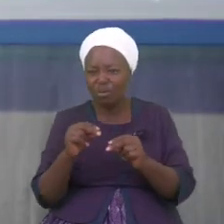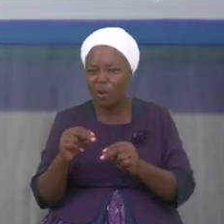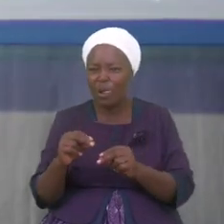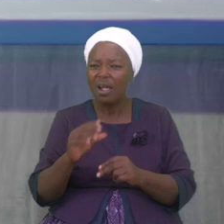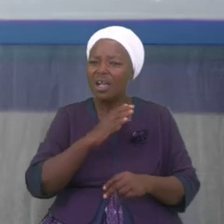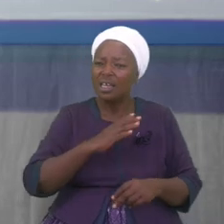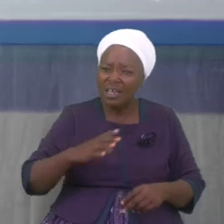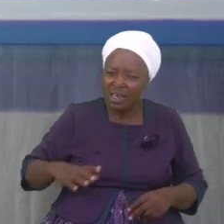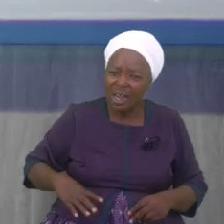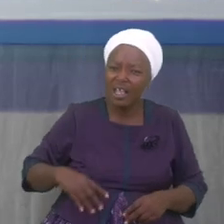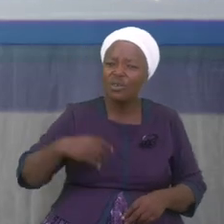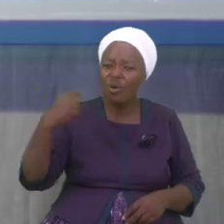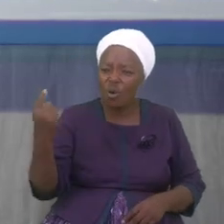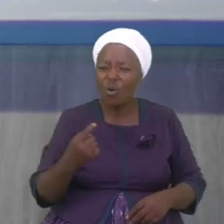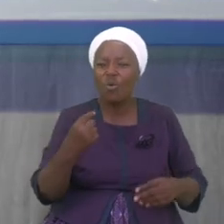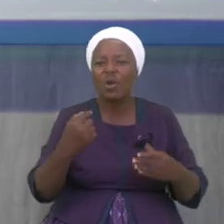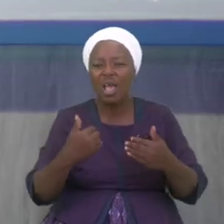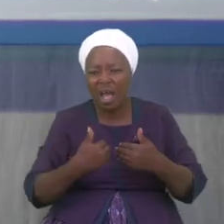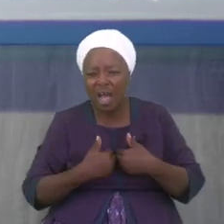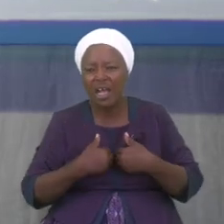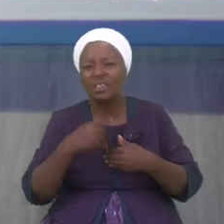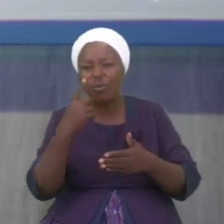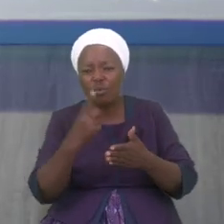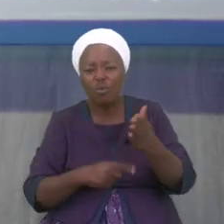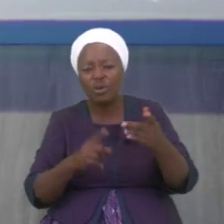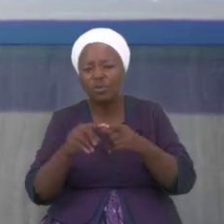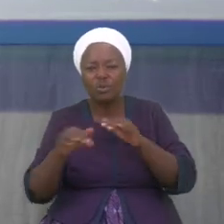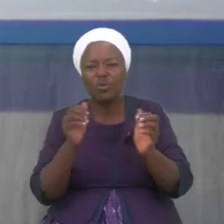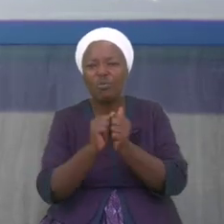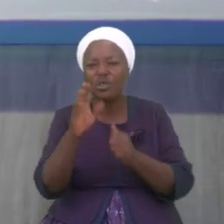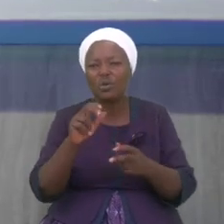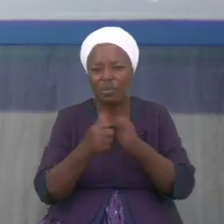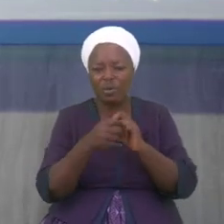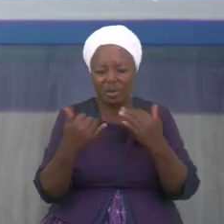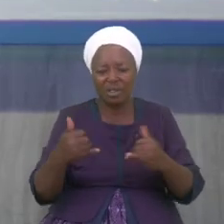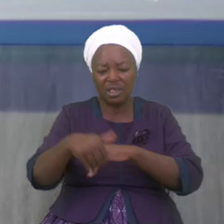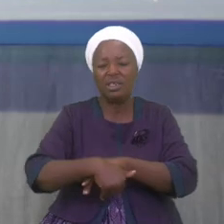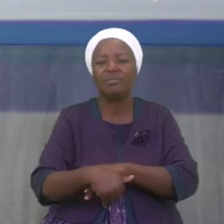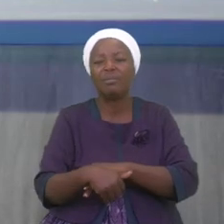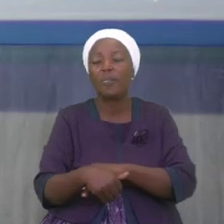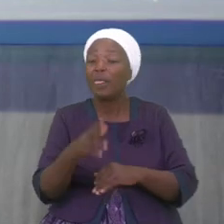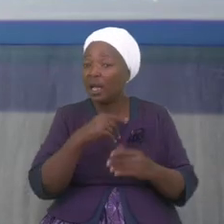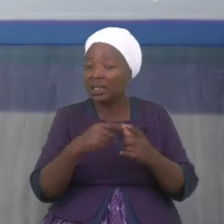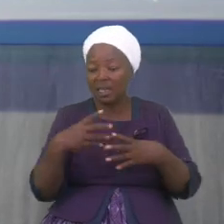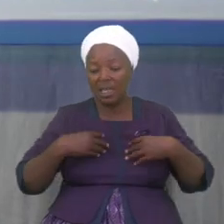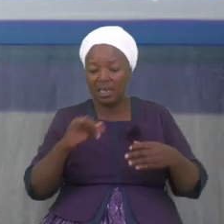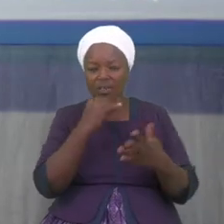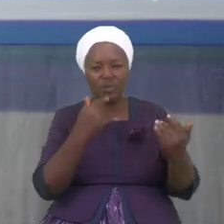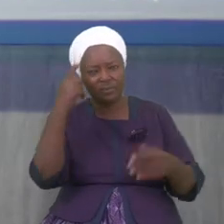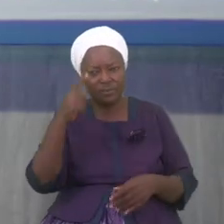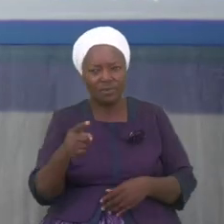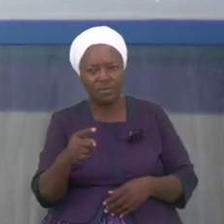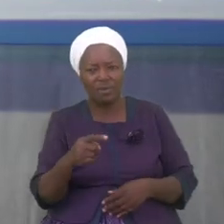Christ always has what will deal with your case today. Healing is waiting for you. It's always